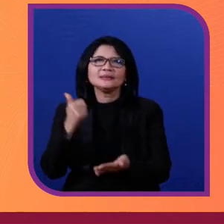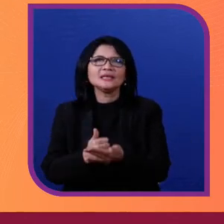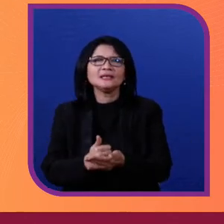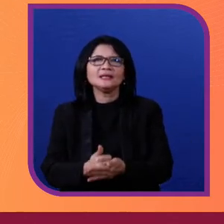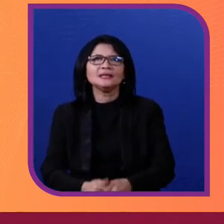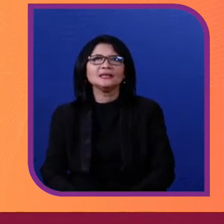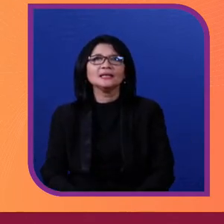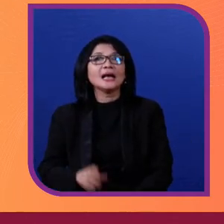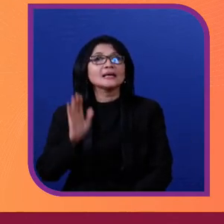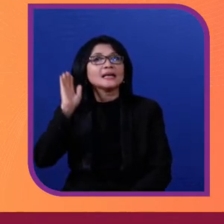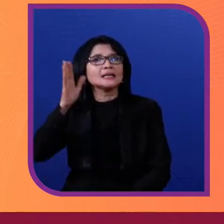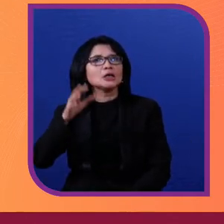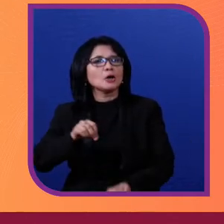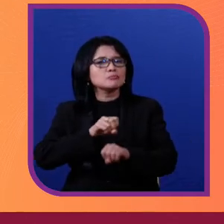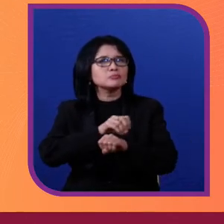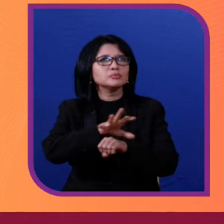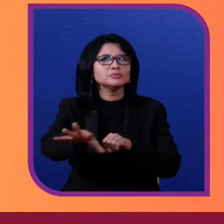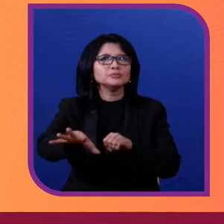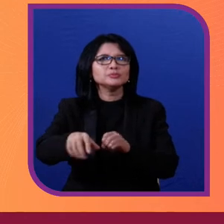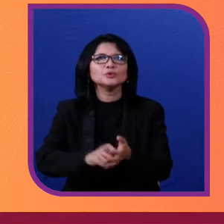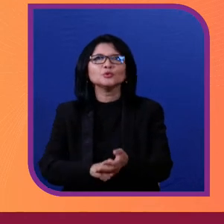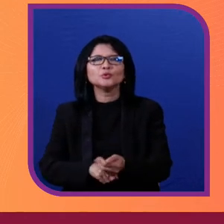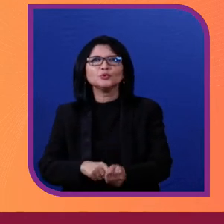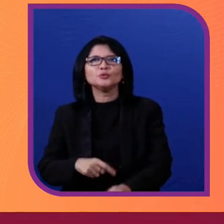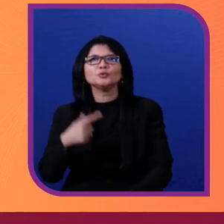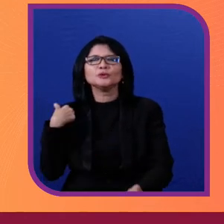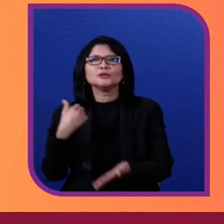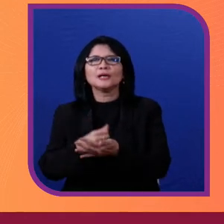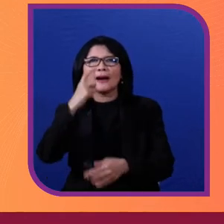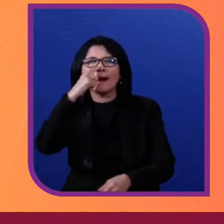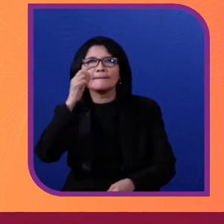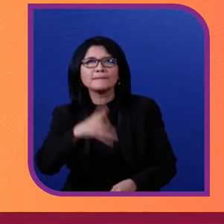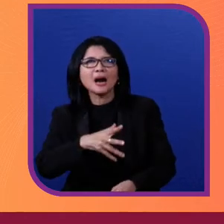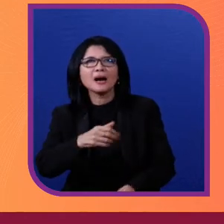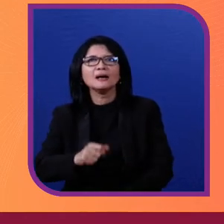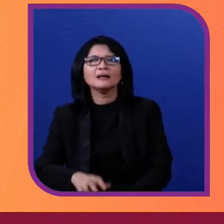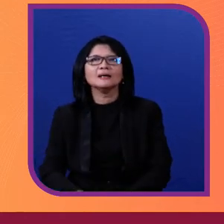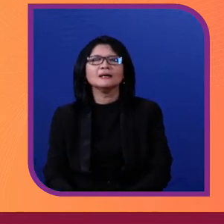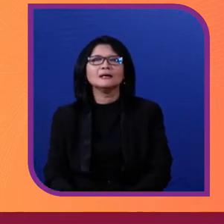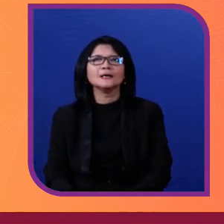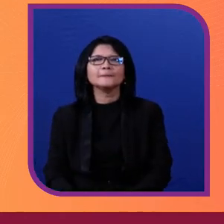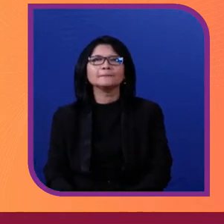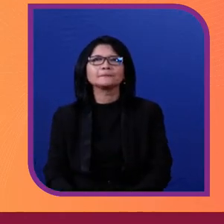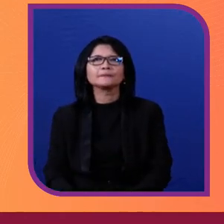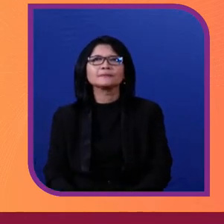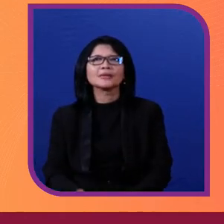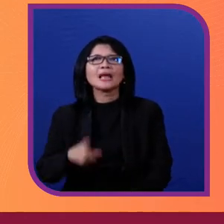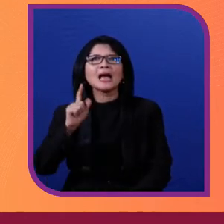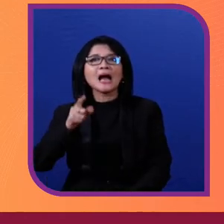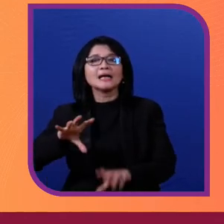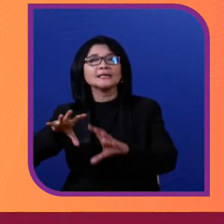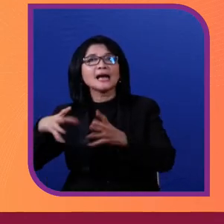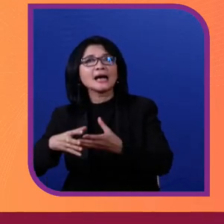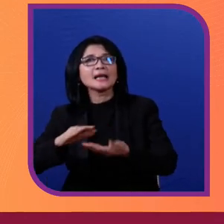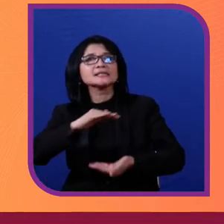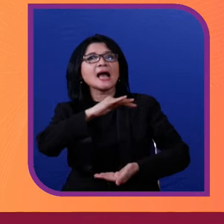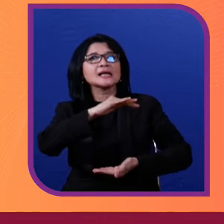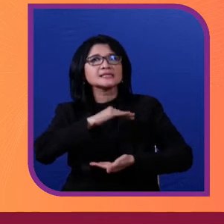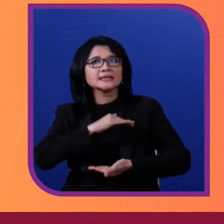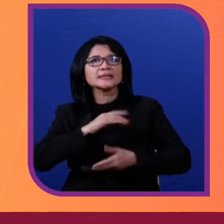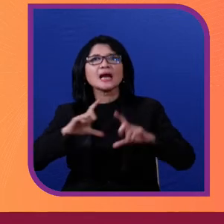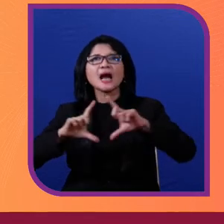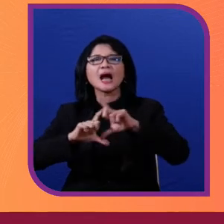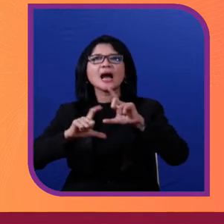MP4 by by site Which is Deva gradprize aset glass droidlime tersalut